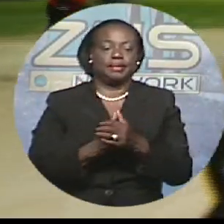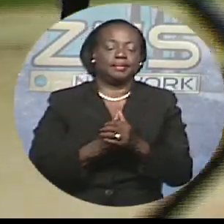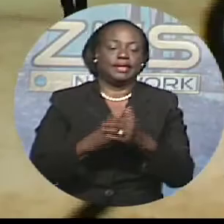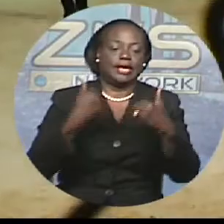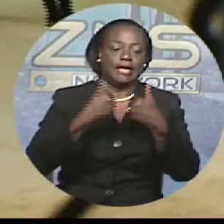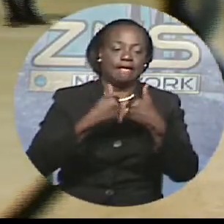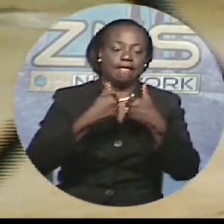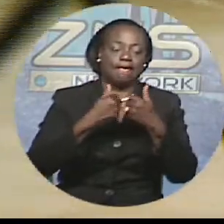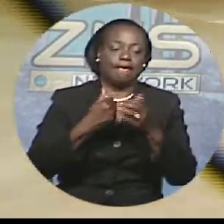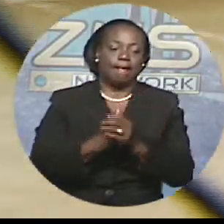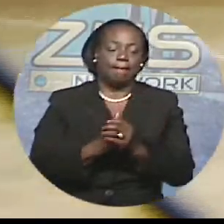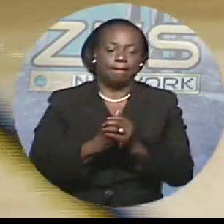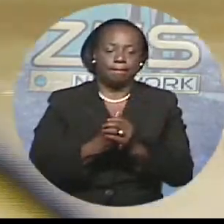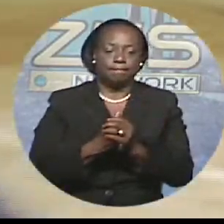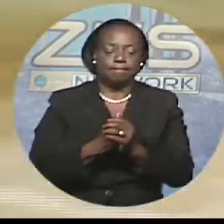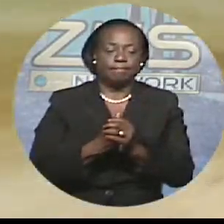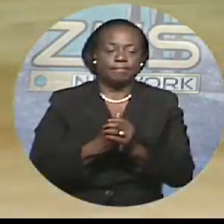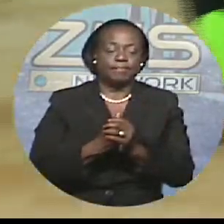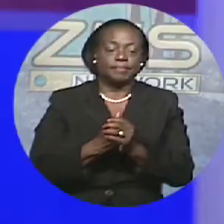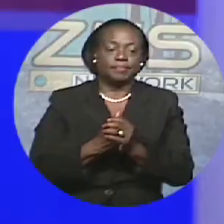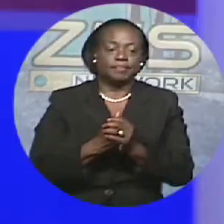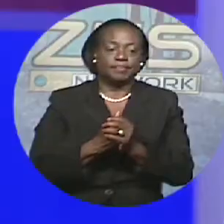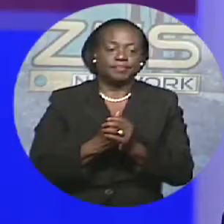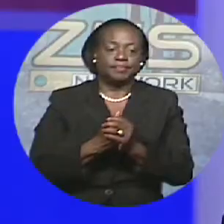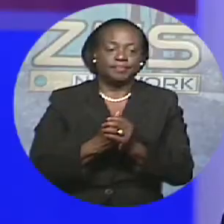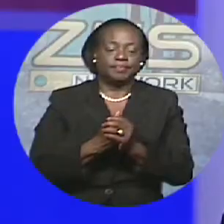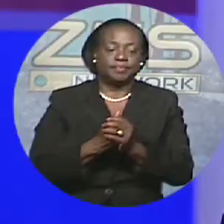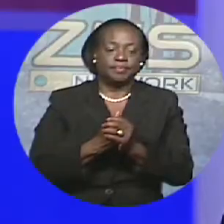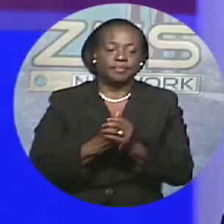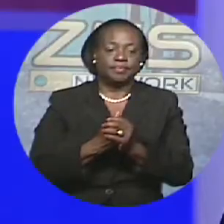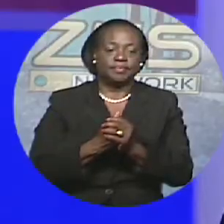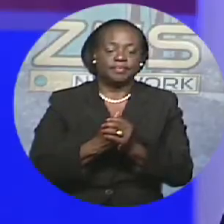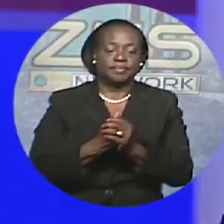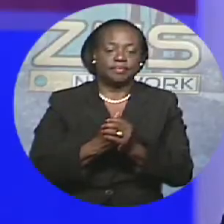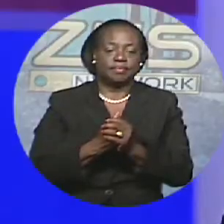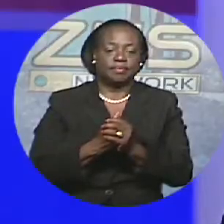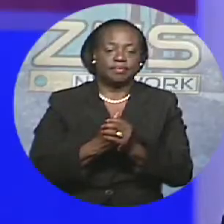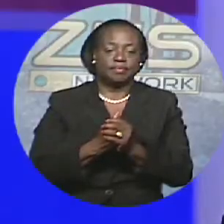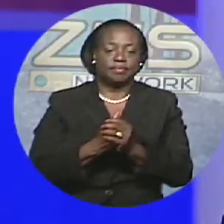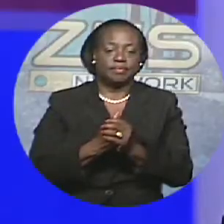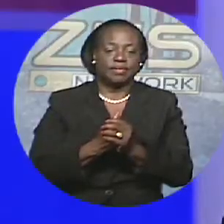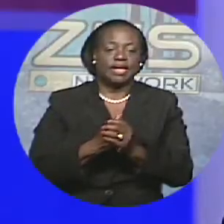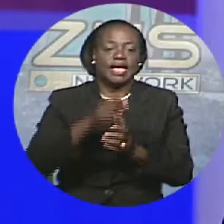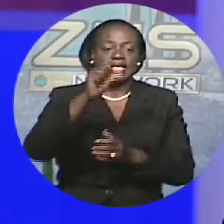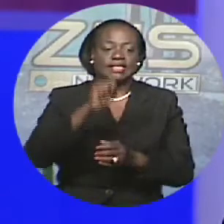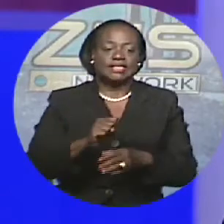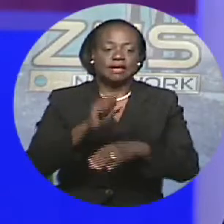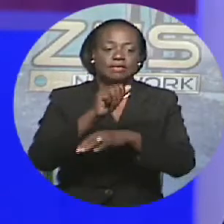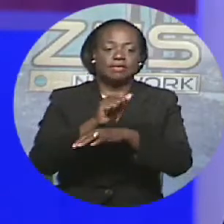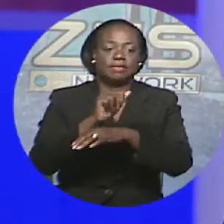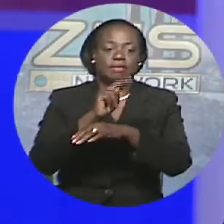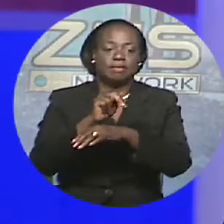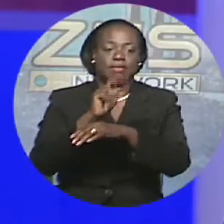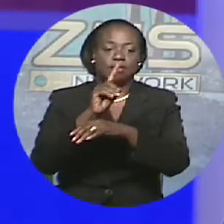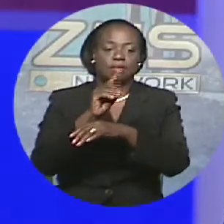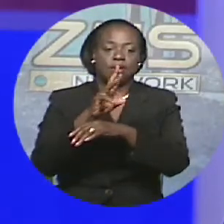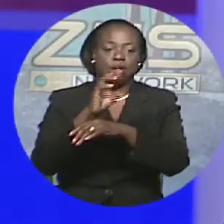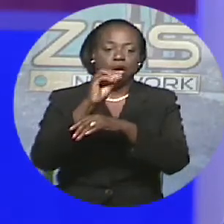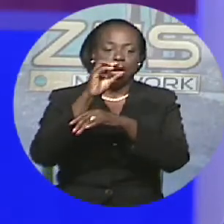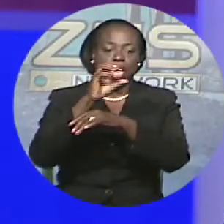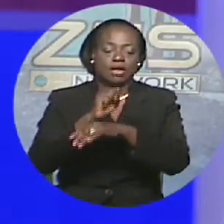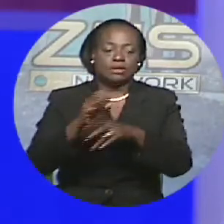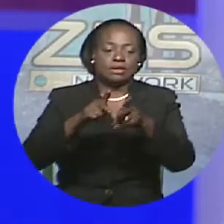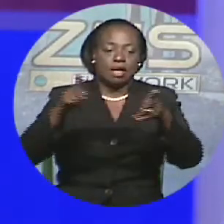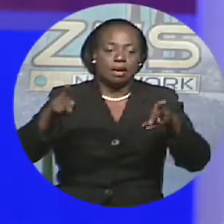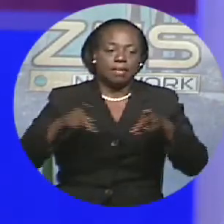For ZNS Total Sports, I'm Charles Fisher. All right, thanks a lot, Charles. Well, South Andres was the place to be during the Mother's Day weekend